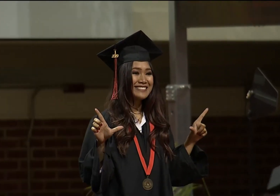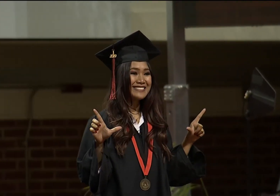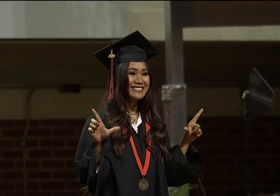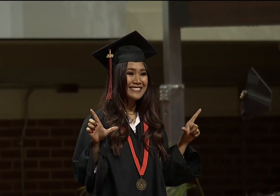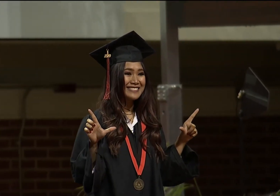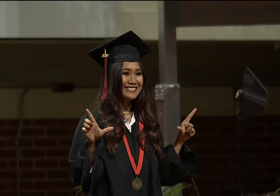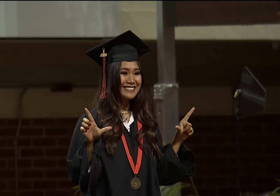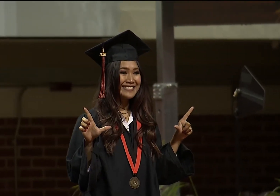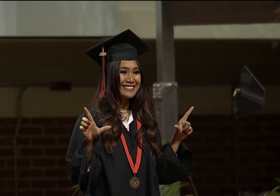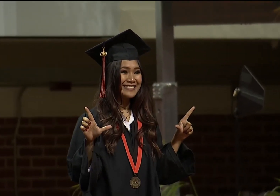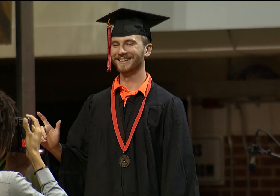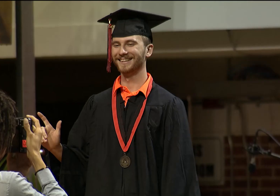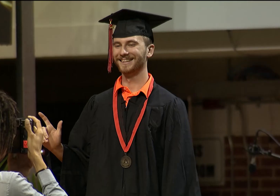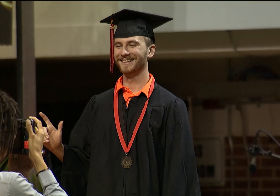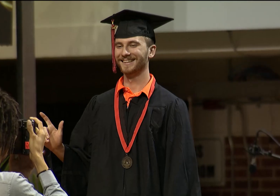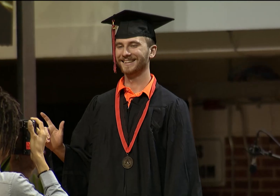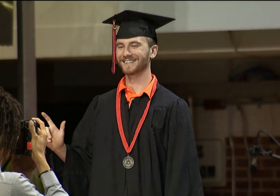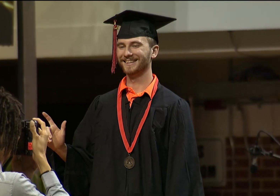Marianne Abapo.